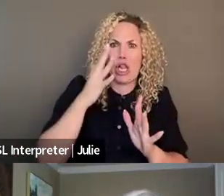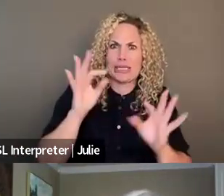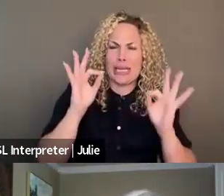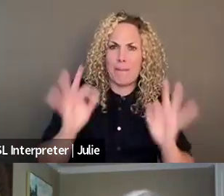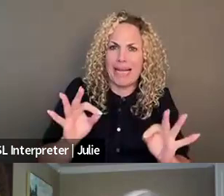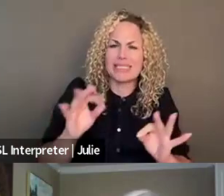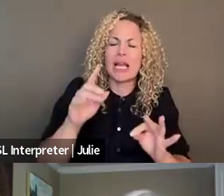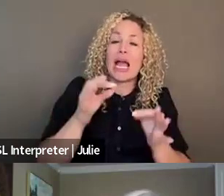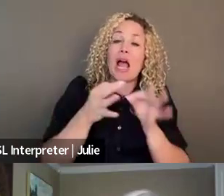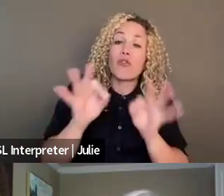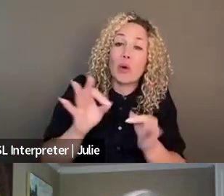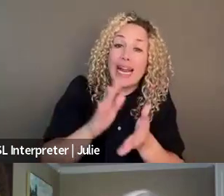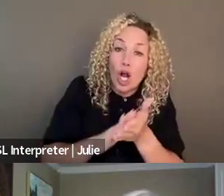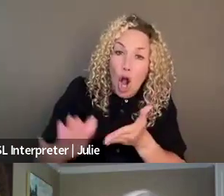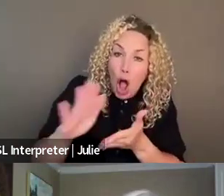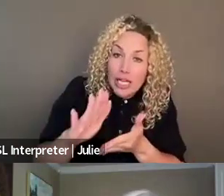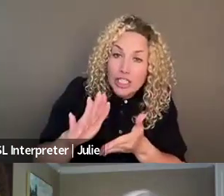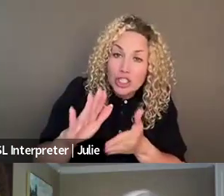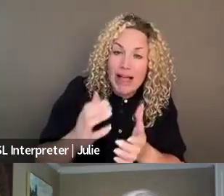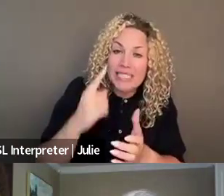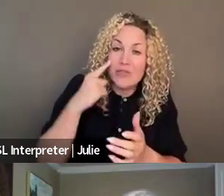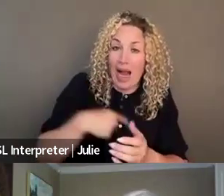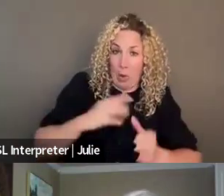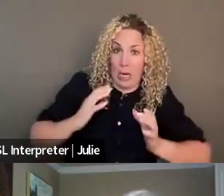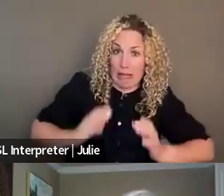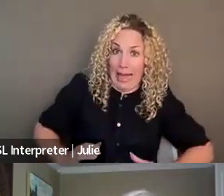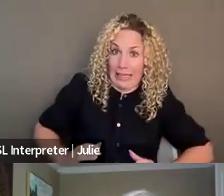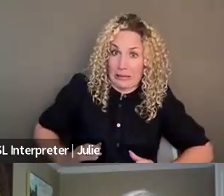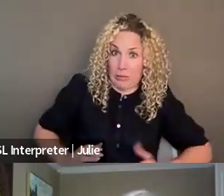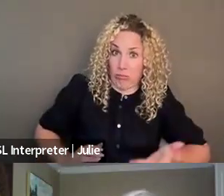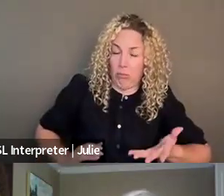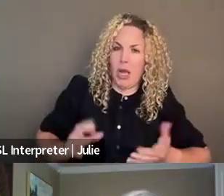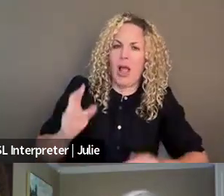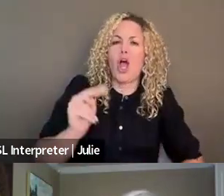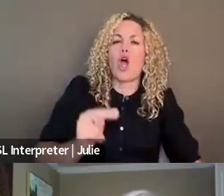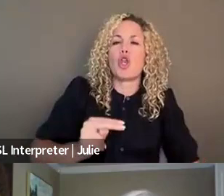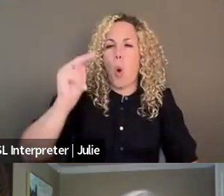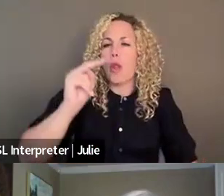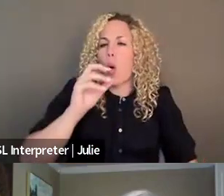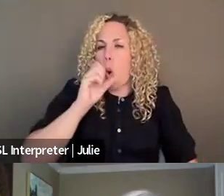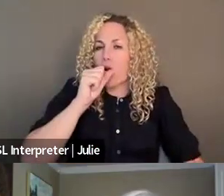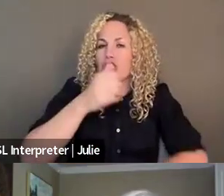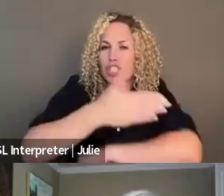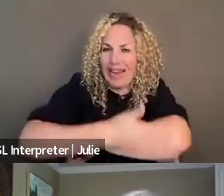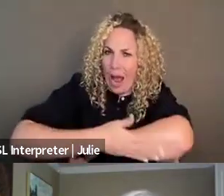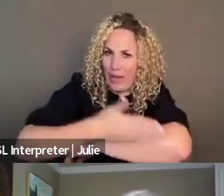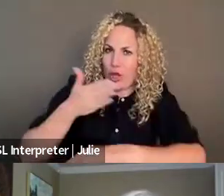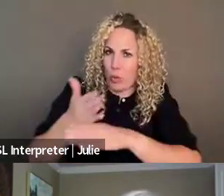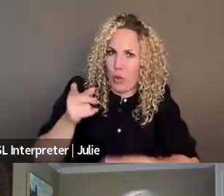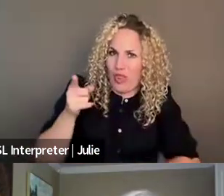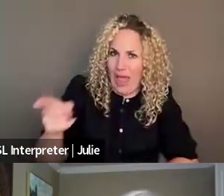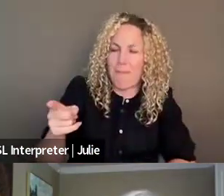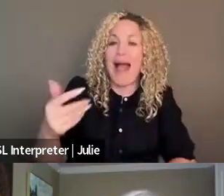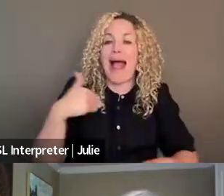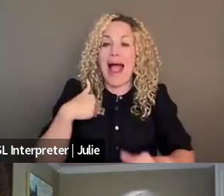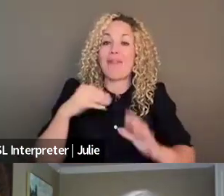free college classes for our clients. It's through North Orange County. And they have